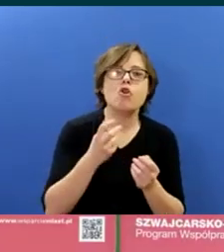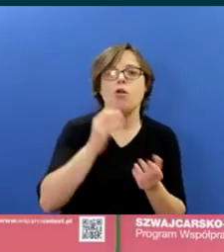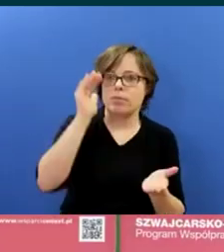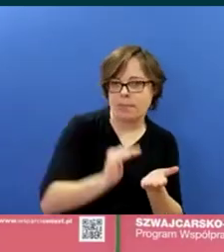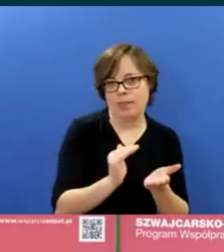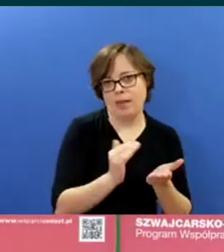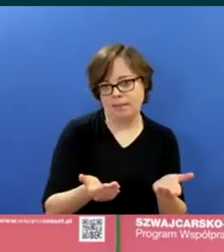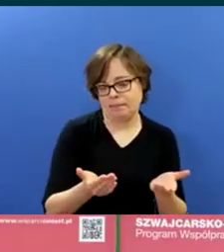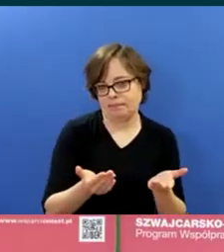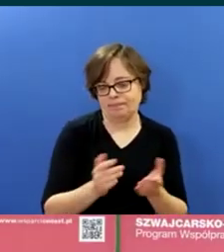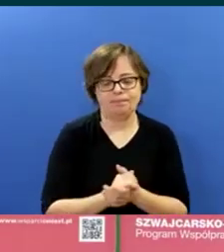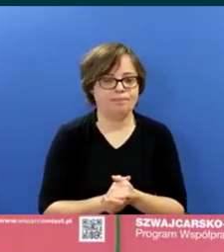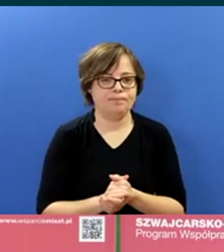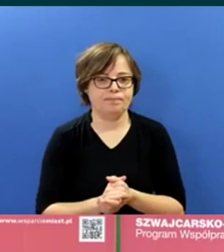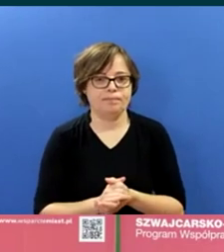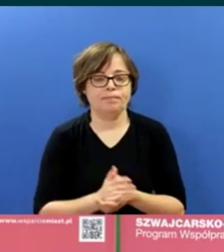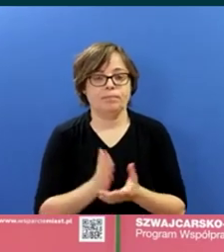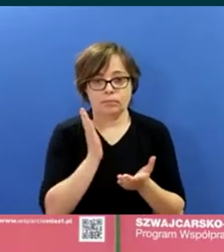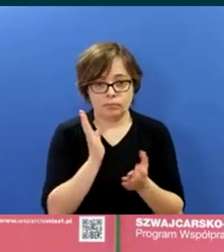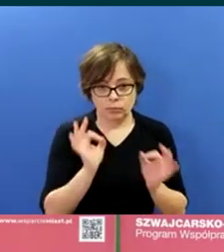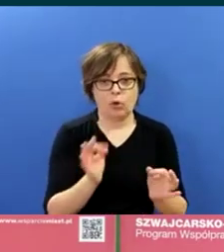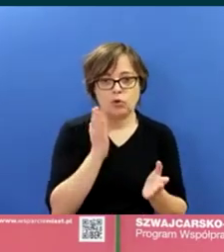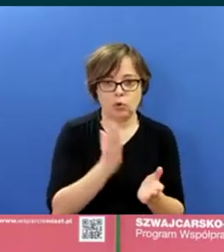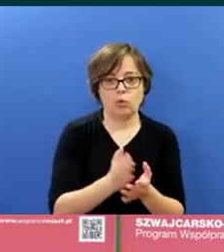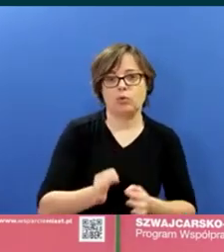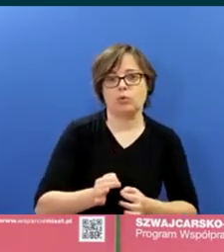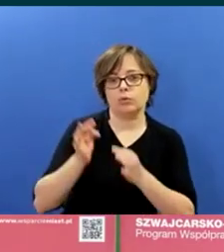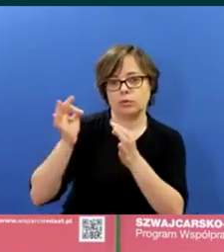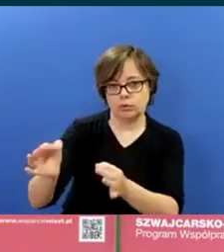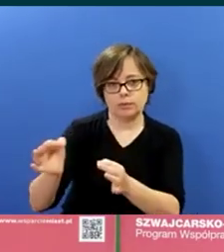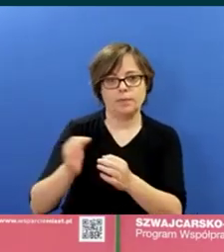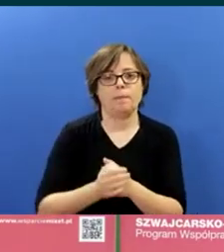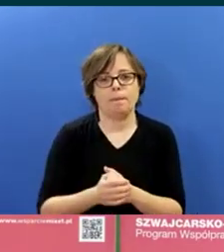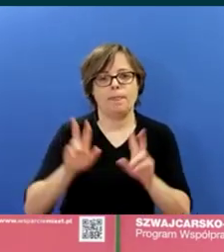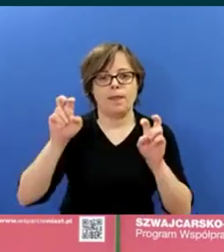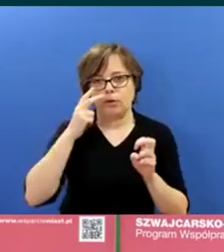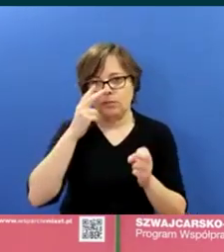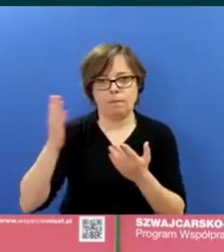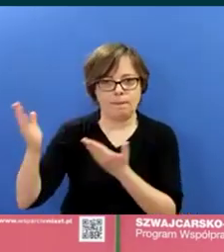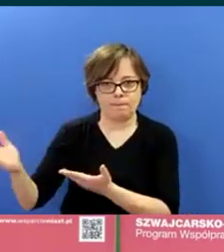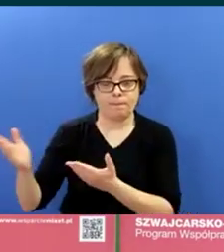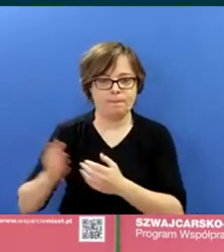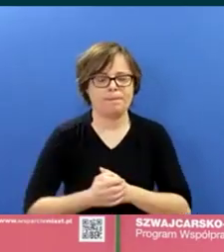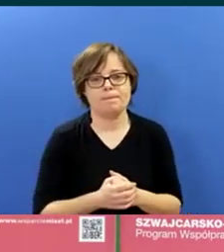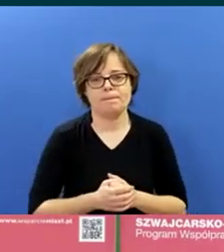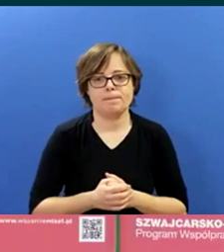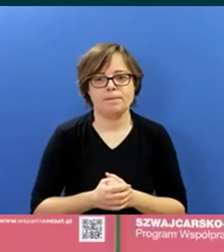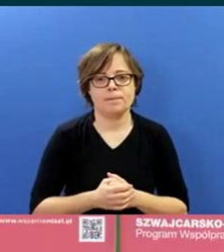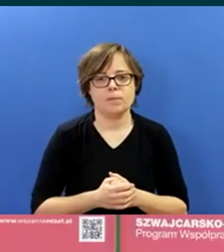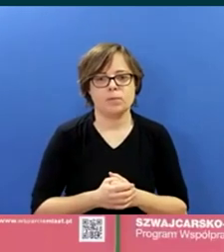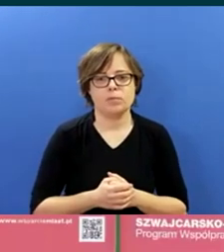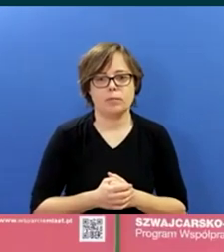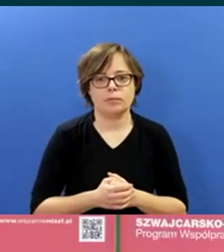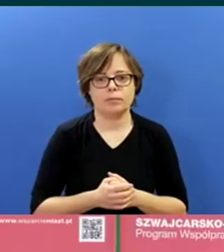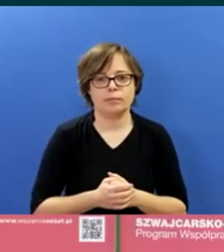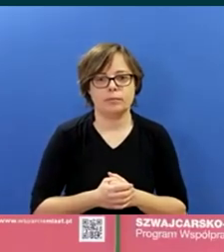the Oddajemy energy use Ci już and prezentację, ensure higher modernizację efficiency budynków of its poprzez szybkie spotkania. of Sunna energy. Zaitel i So Sunna Zaitel